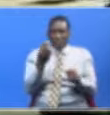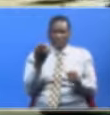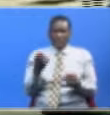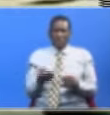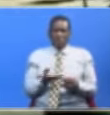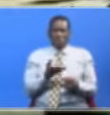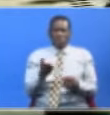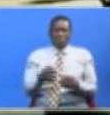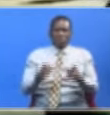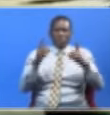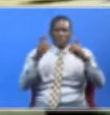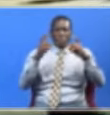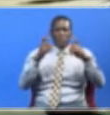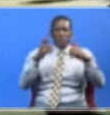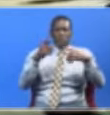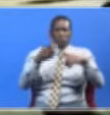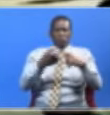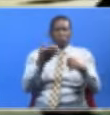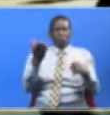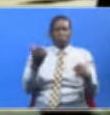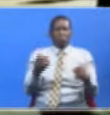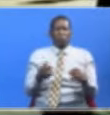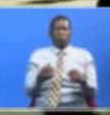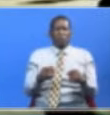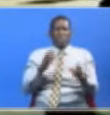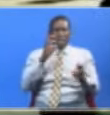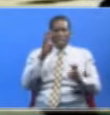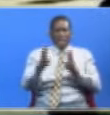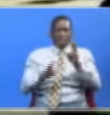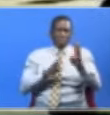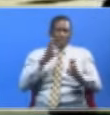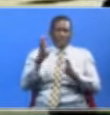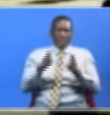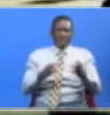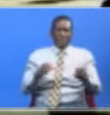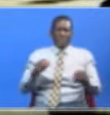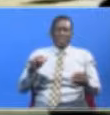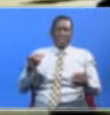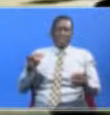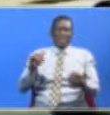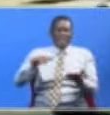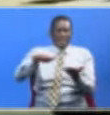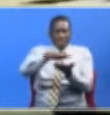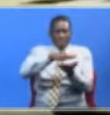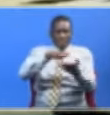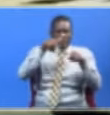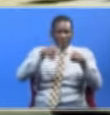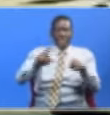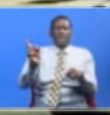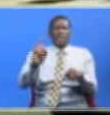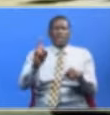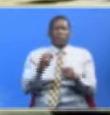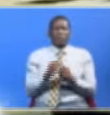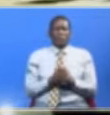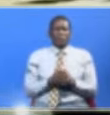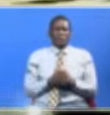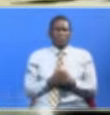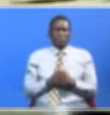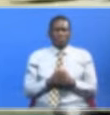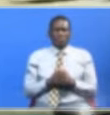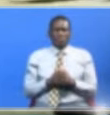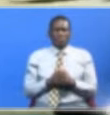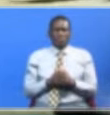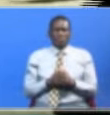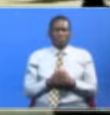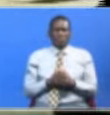live pictures from the Embakasi airbase here in Nairobi.